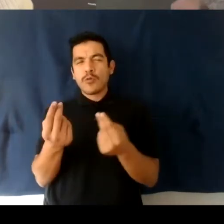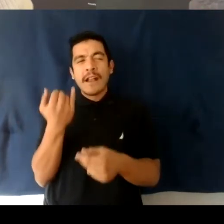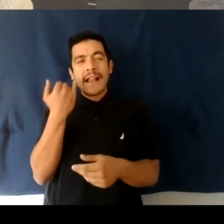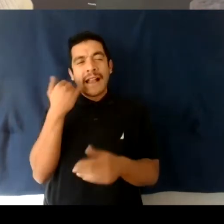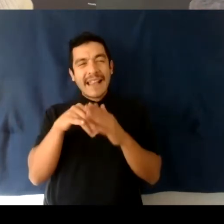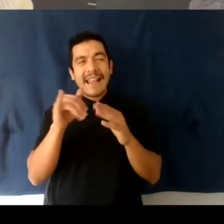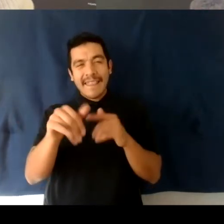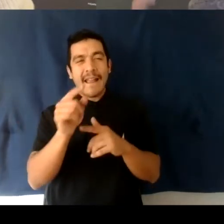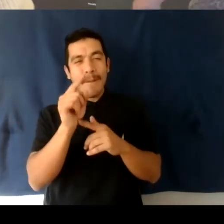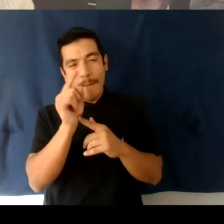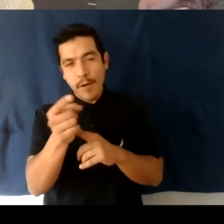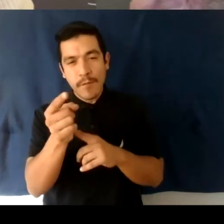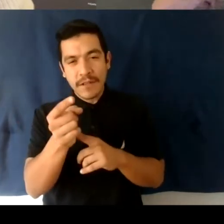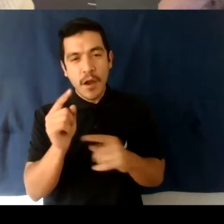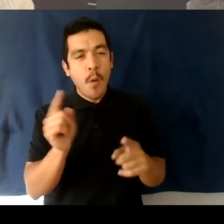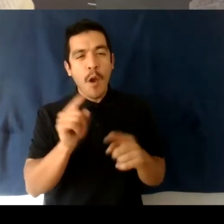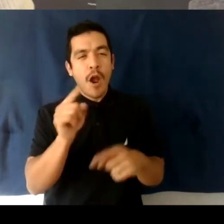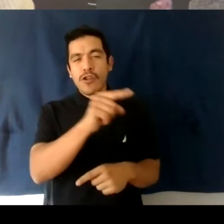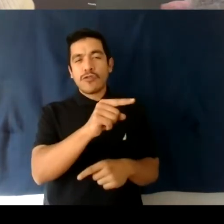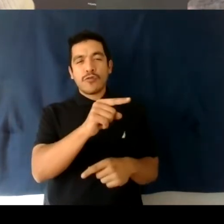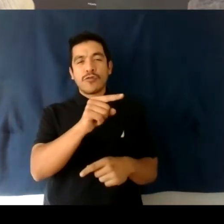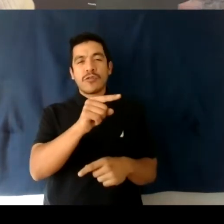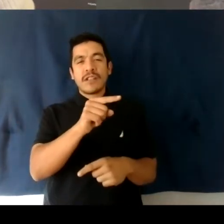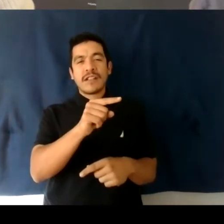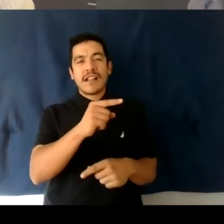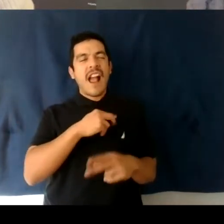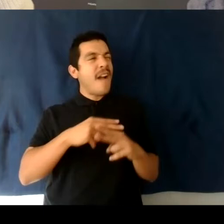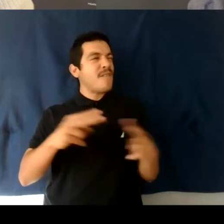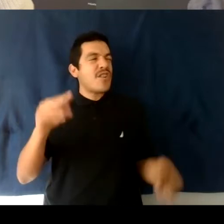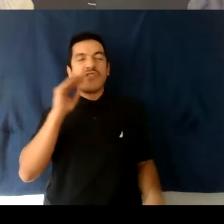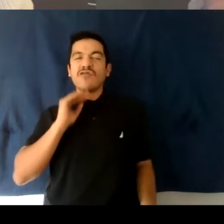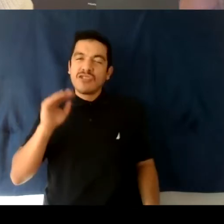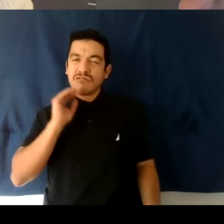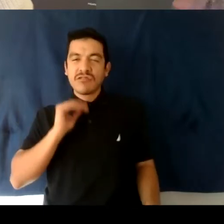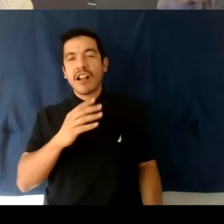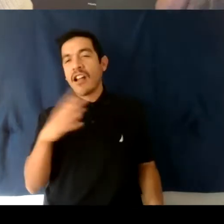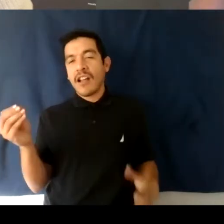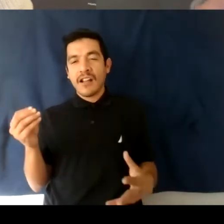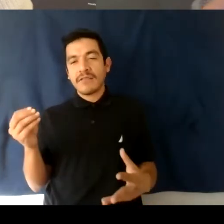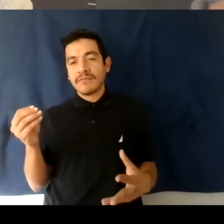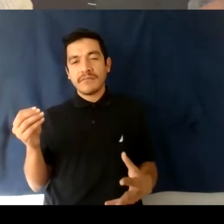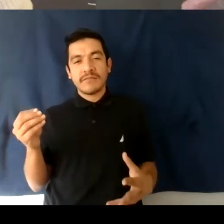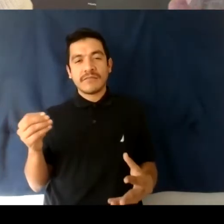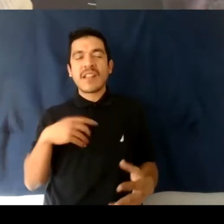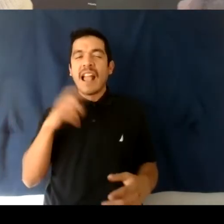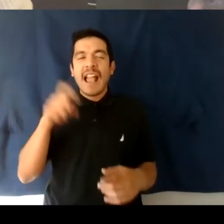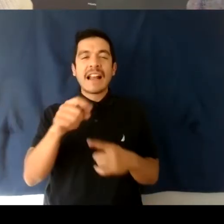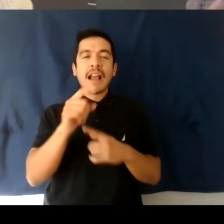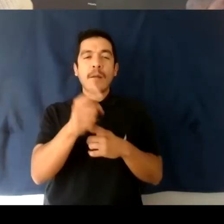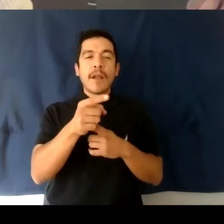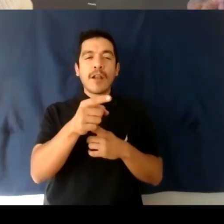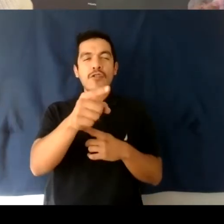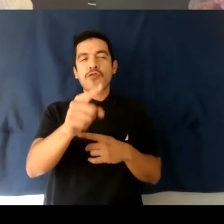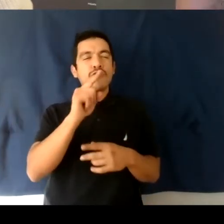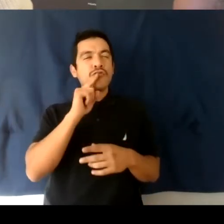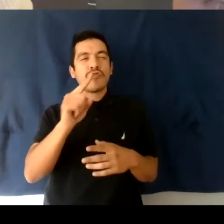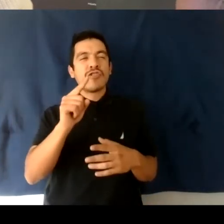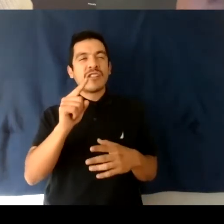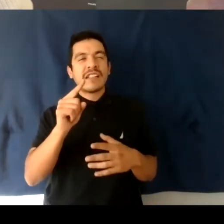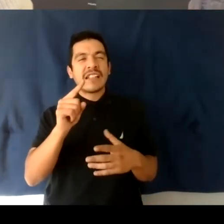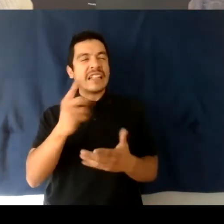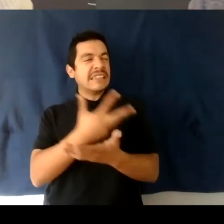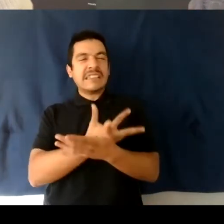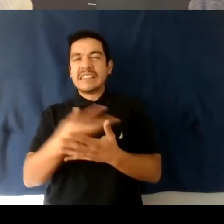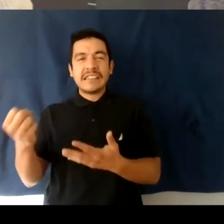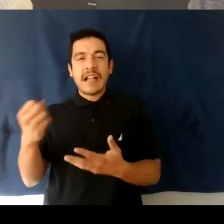in that moment where you're like, I'm super frustrated and I need a minute. You just completely used up my spoons in